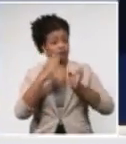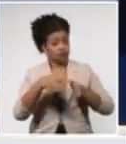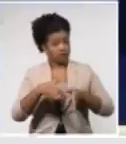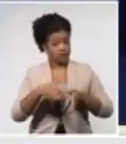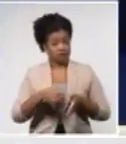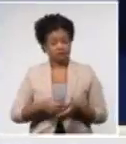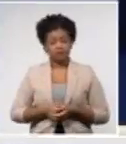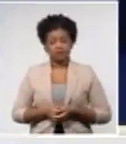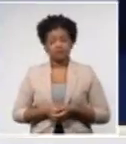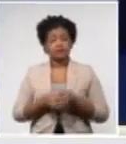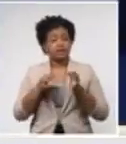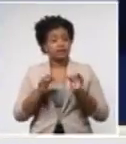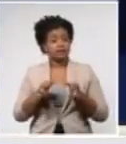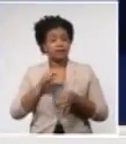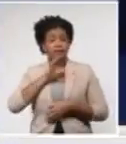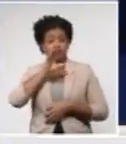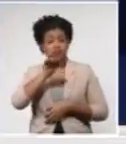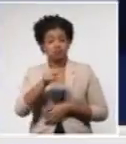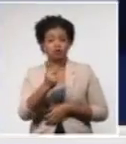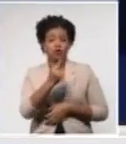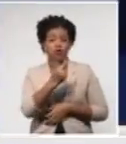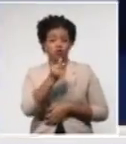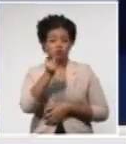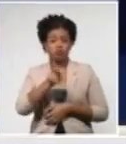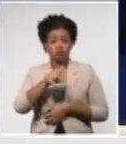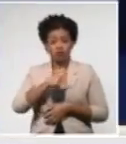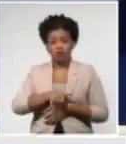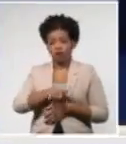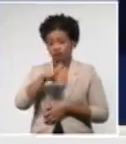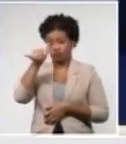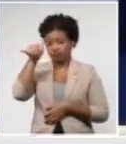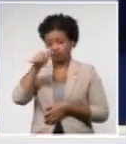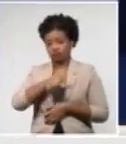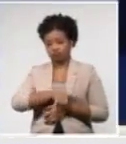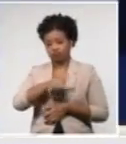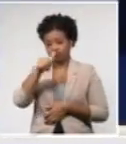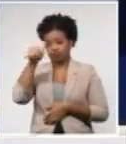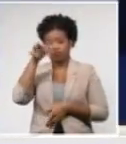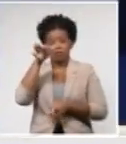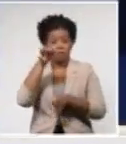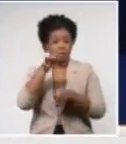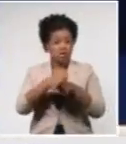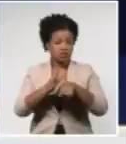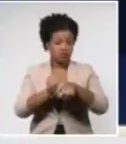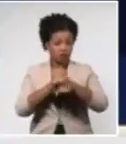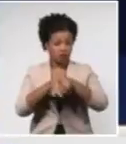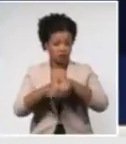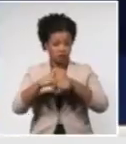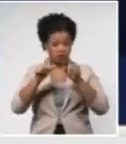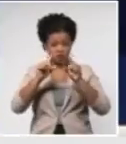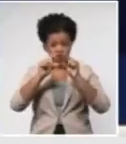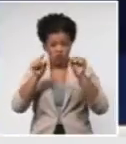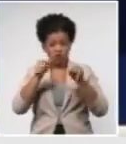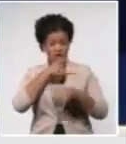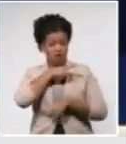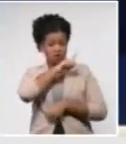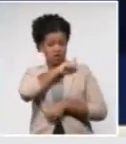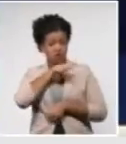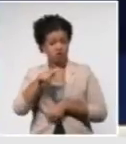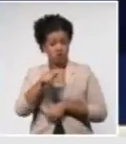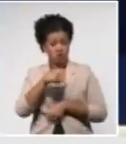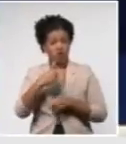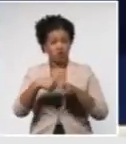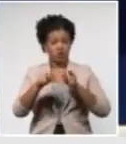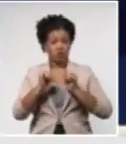the fatality rate. We always report the 2 cases that were evacuated at the beginning of the